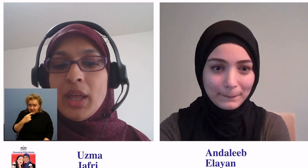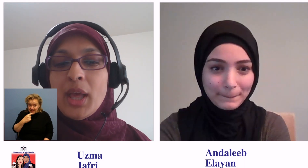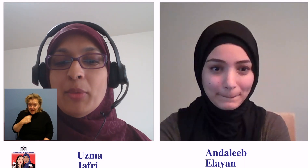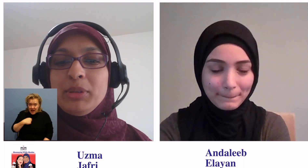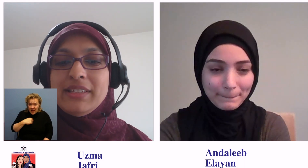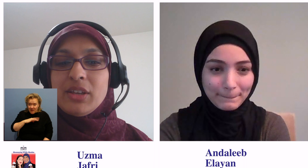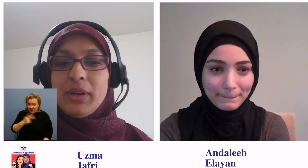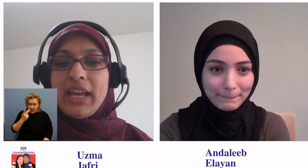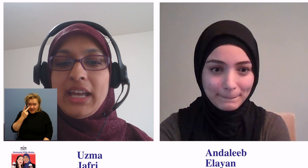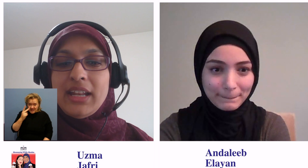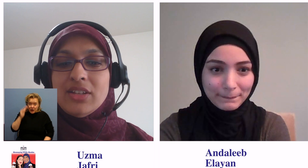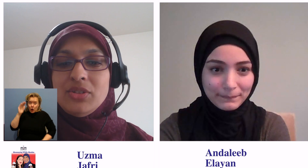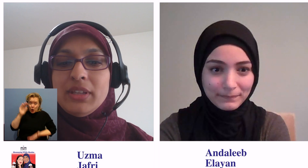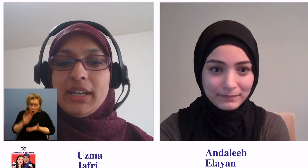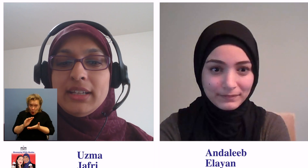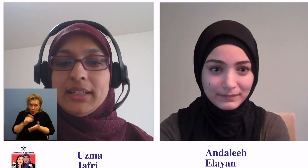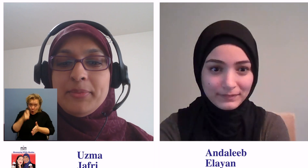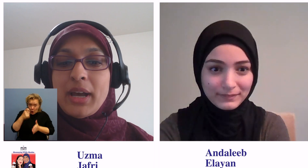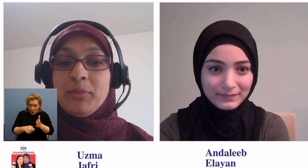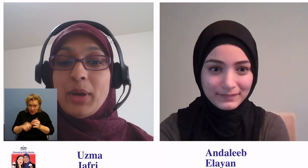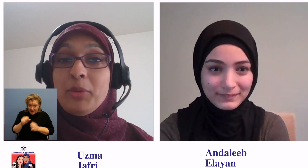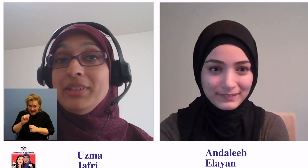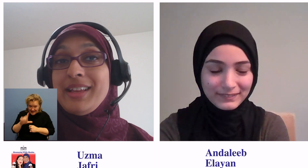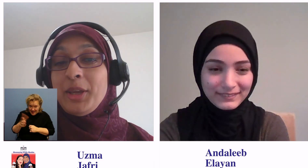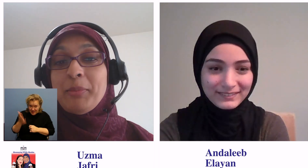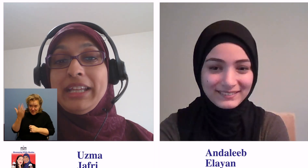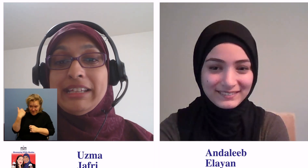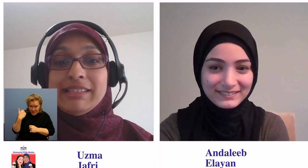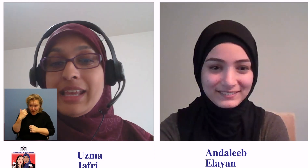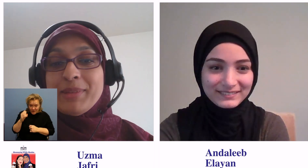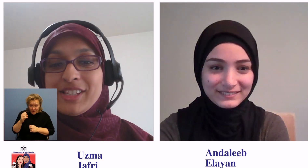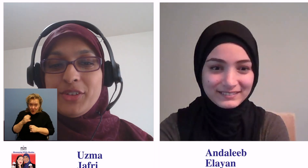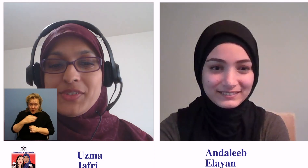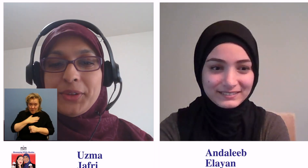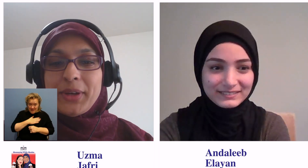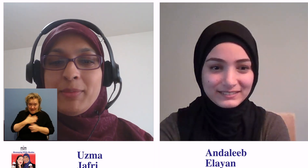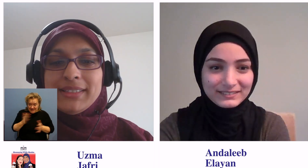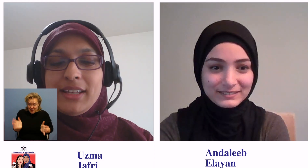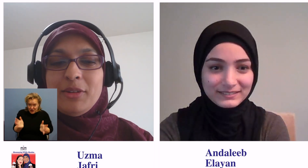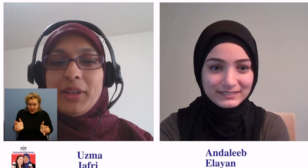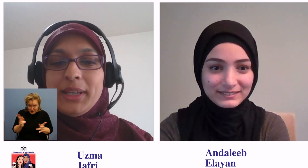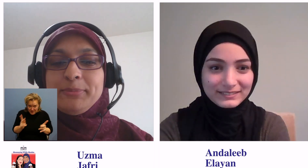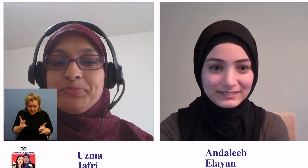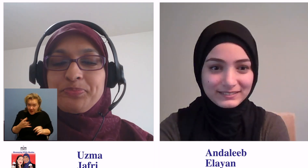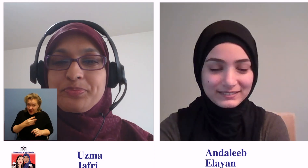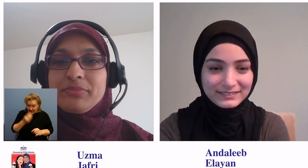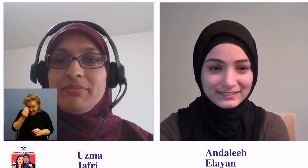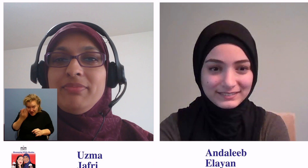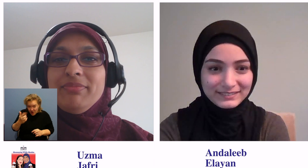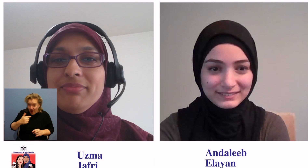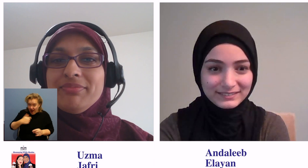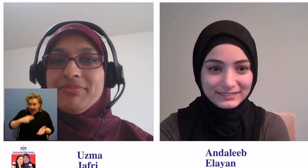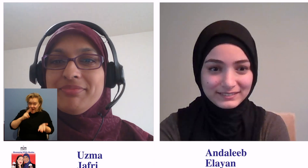So please go ahead and do that. I'll be signing up my kids and myself. So I'm excited about that.